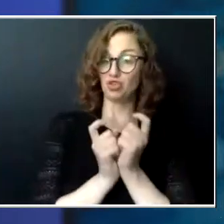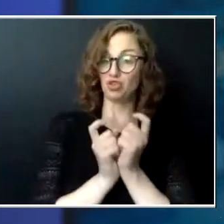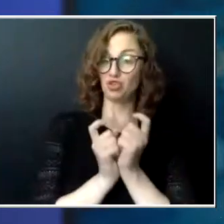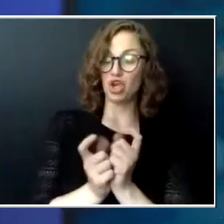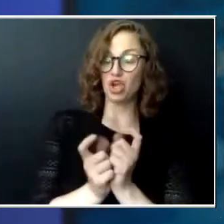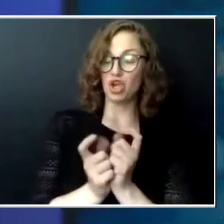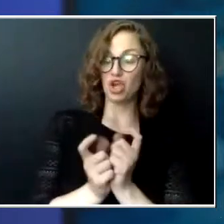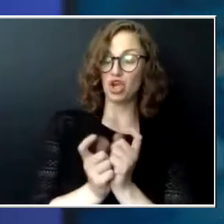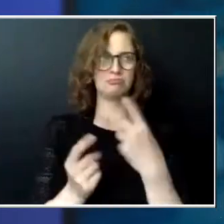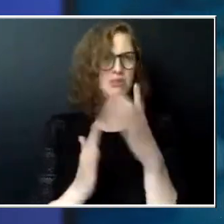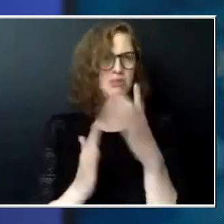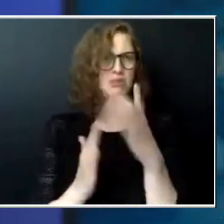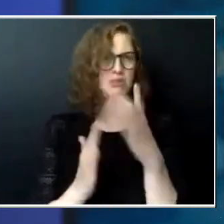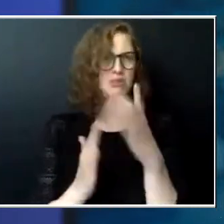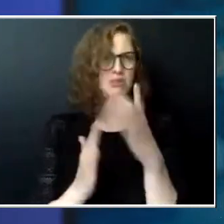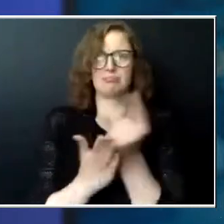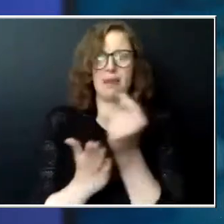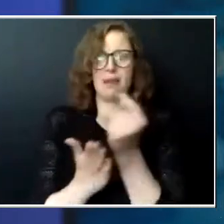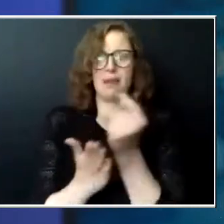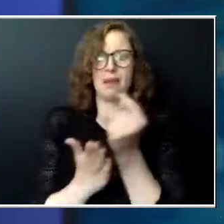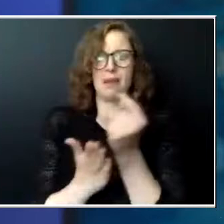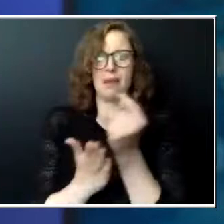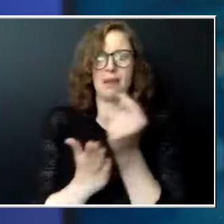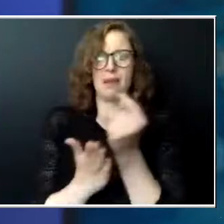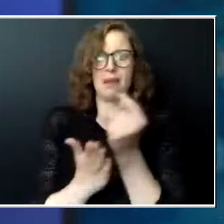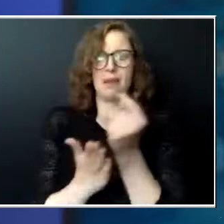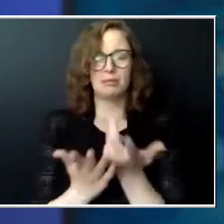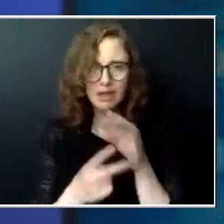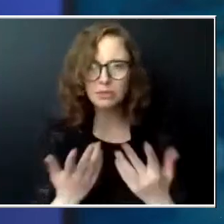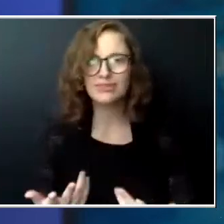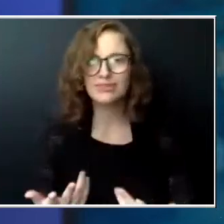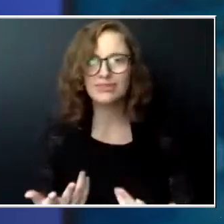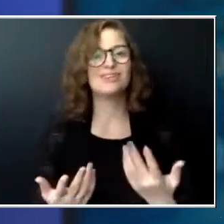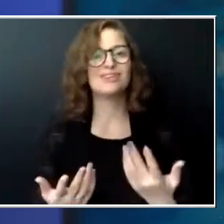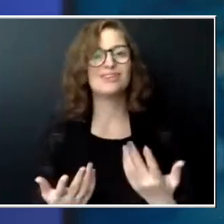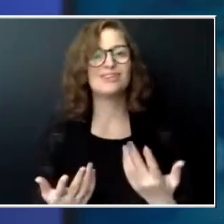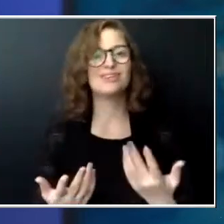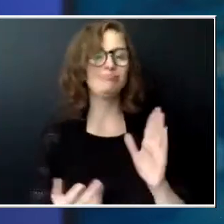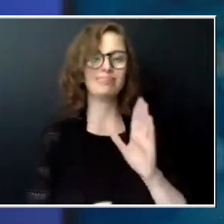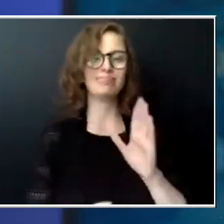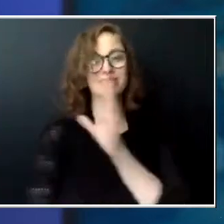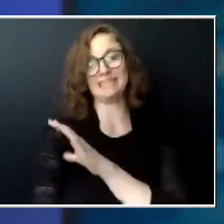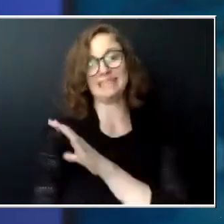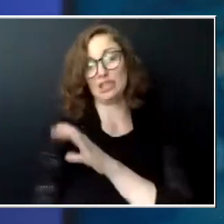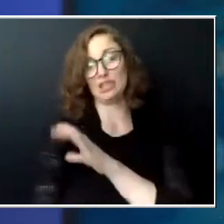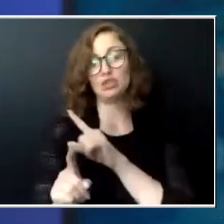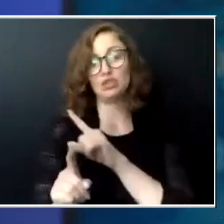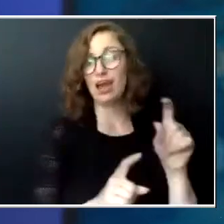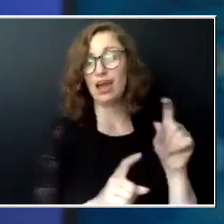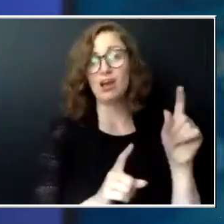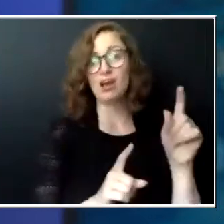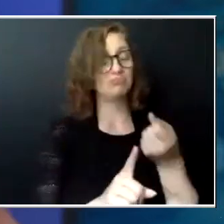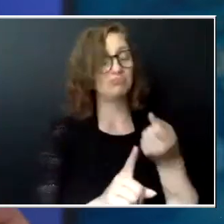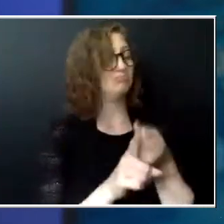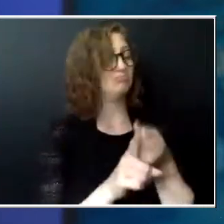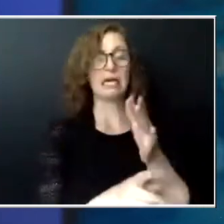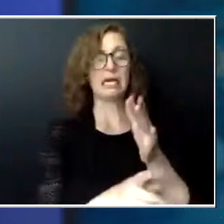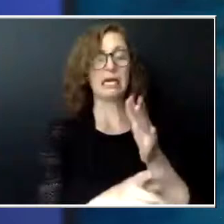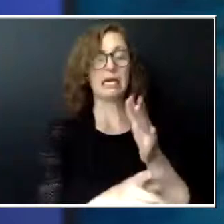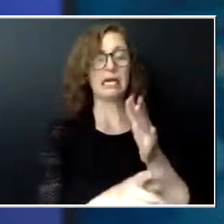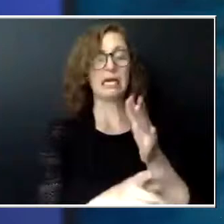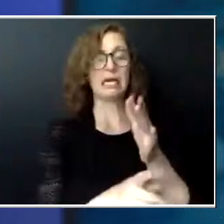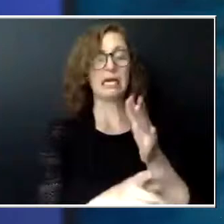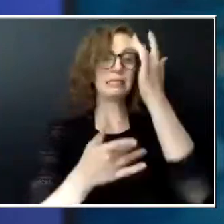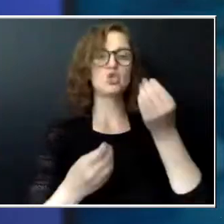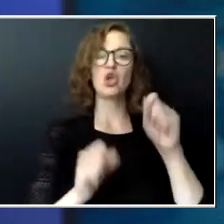clinical trial changed the course of the disease to where we were able to get him a more definitive therapy. So I'm